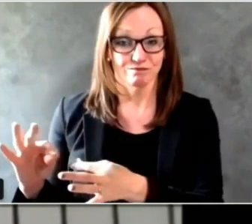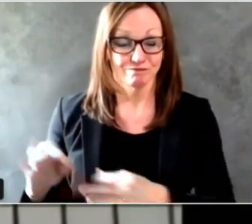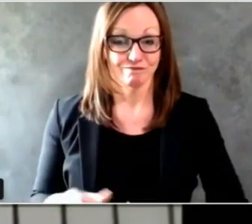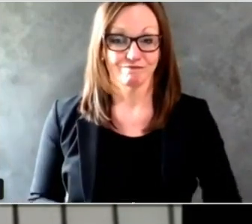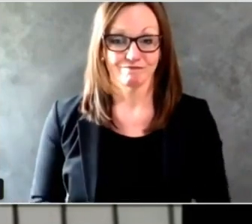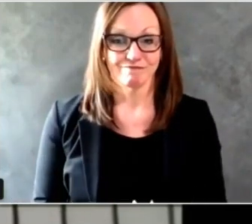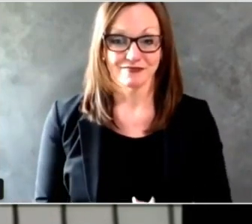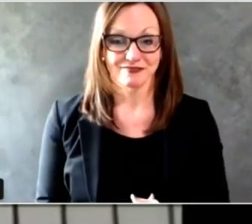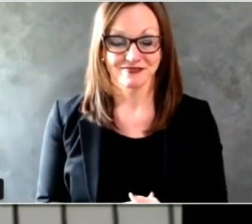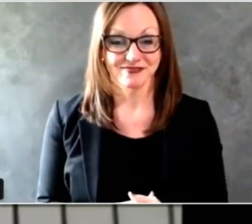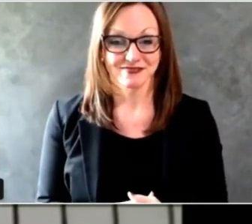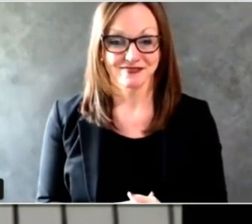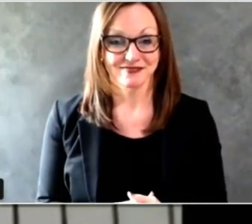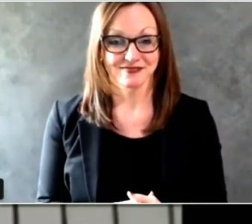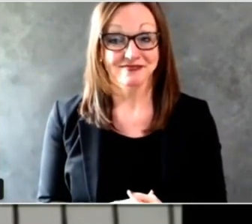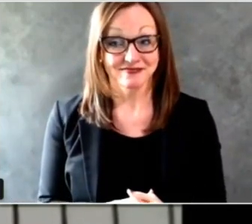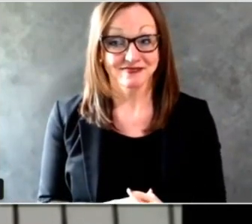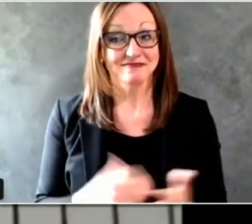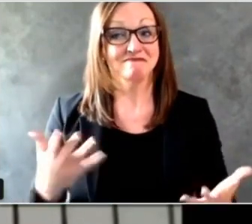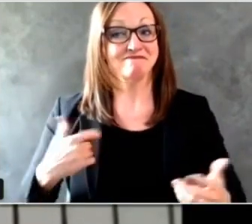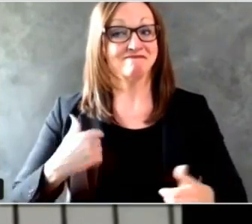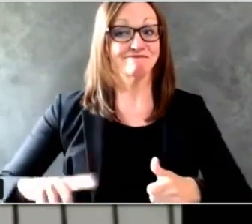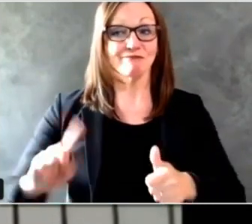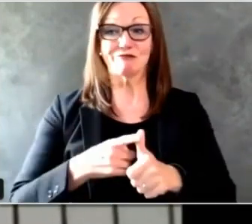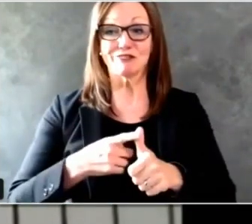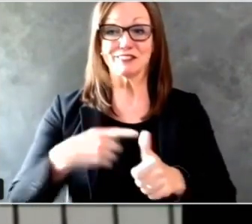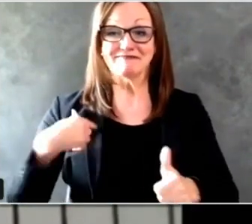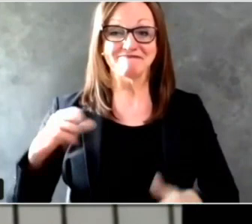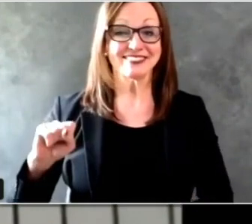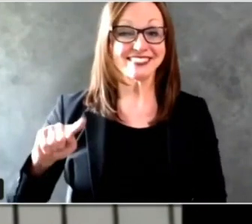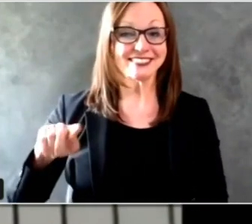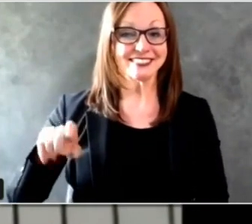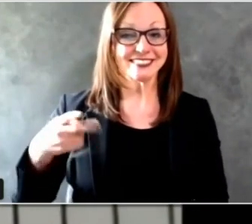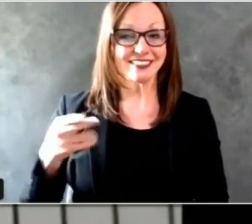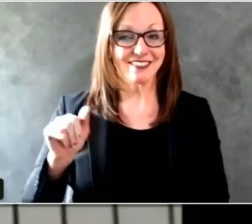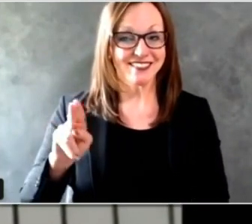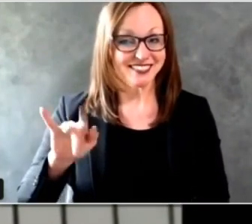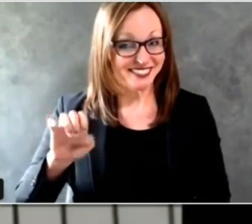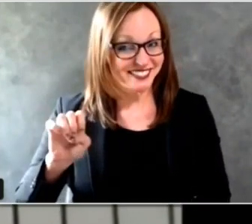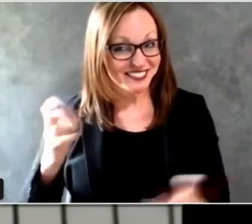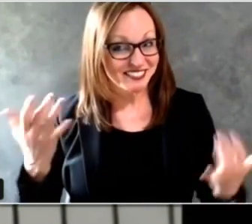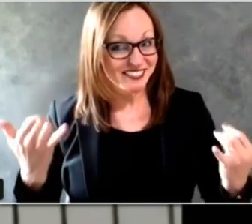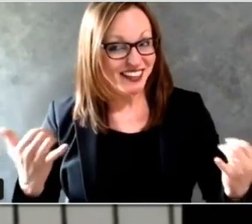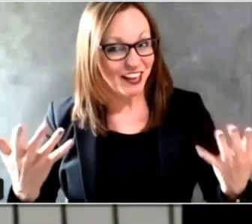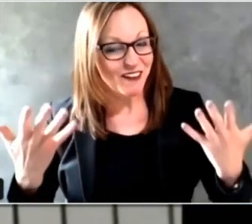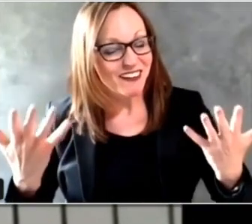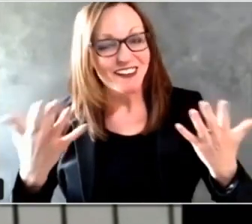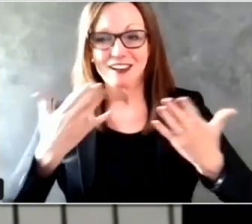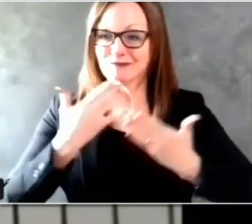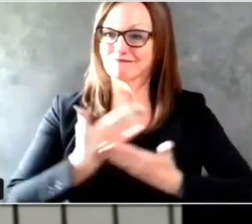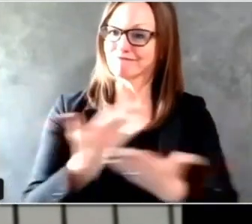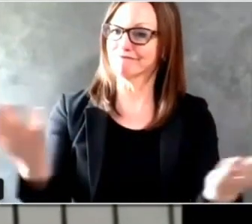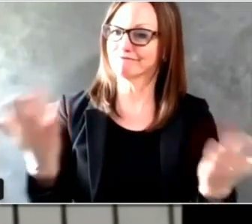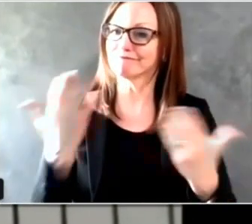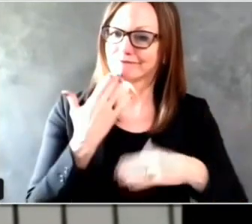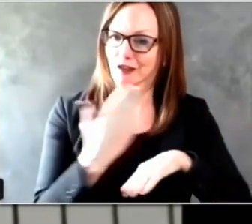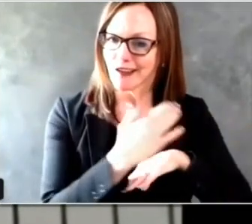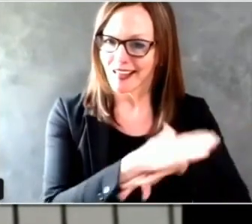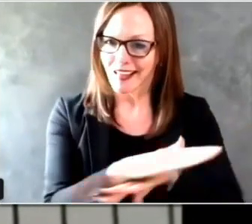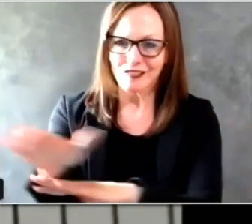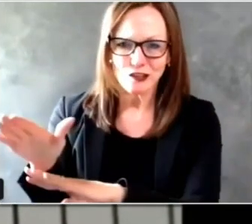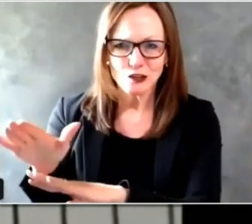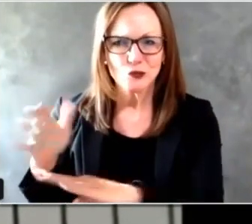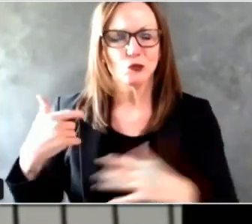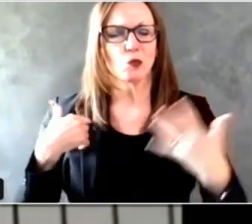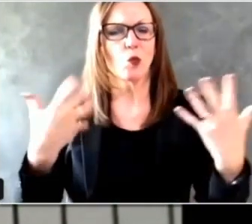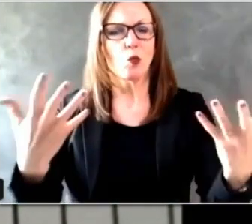of Public Health. And I'll be starting with the numbers for our media briefing. And unfortunately, it's not the news that I want to share with you all. Today,